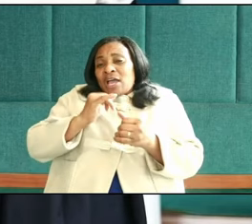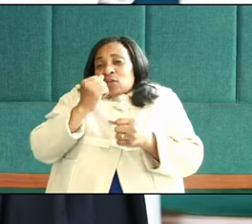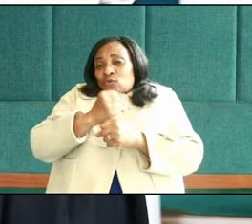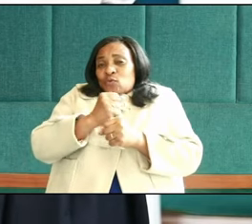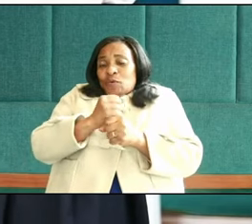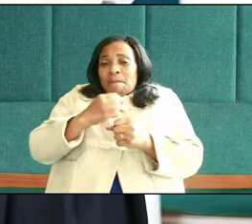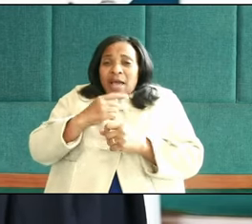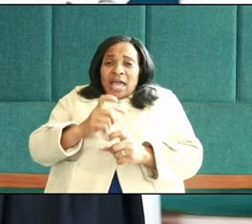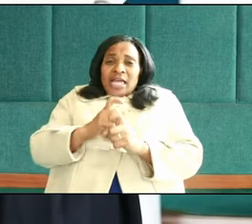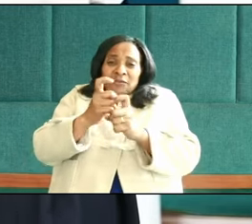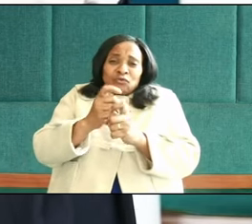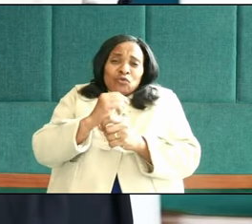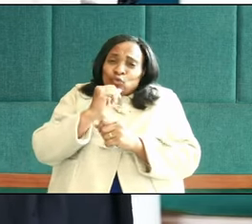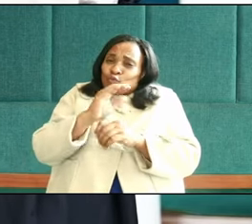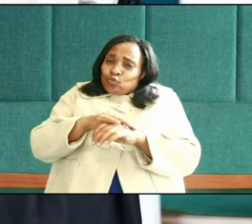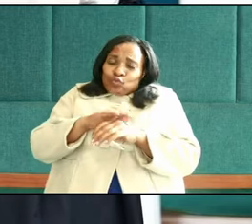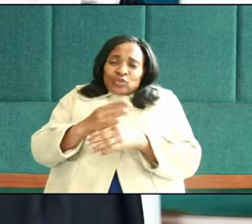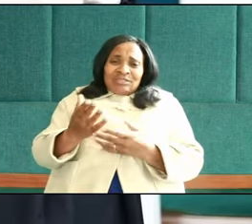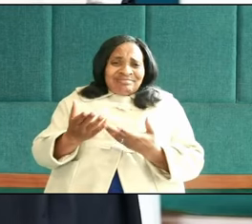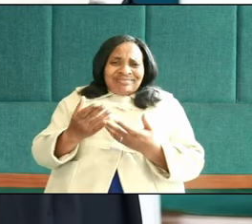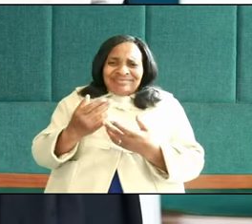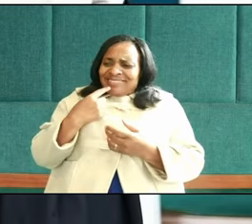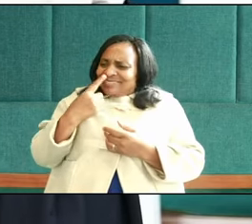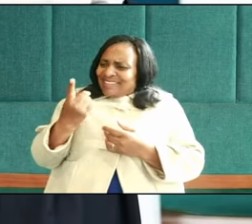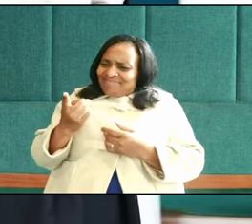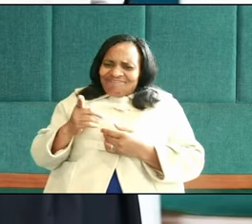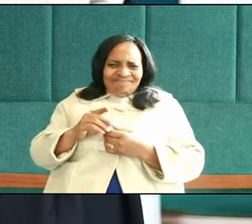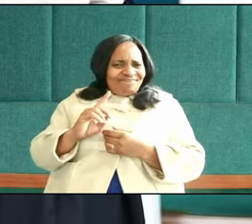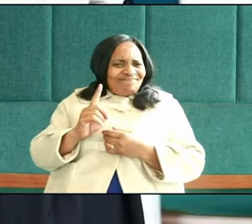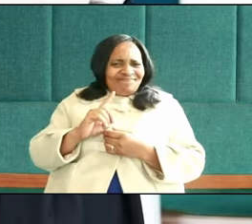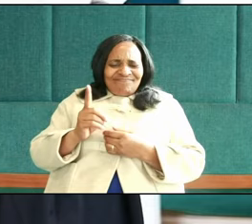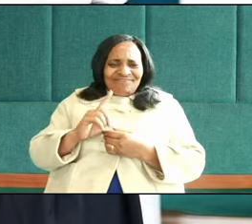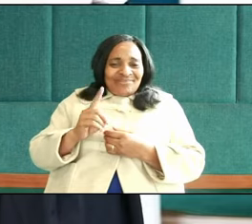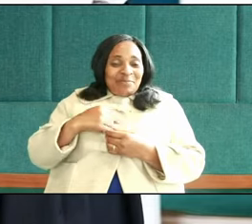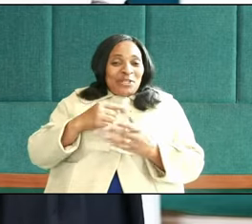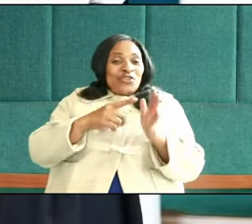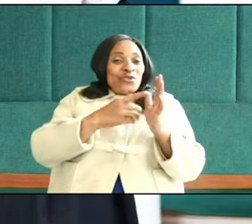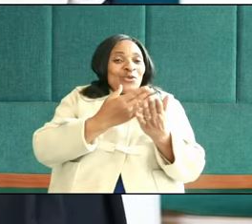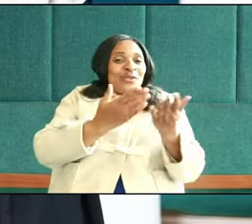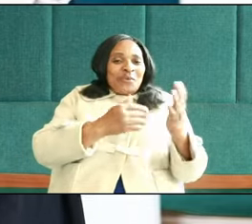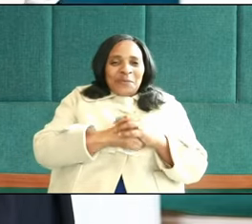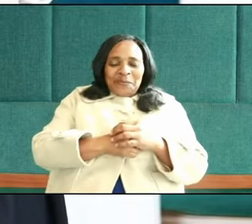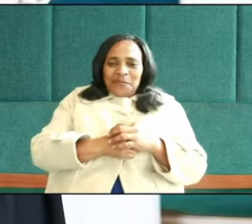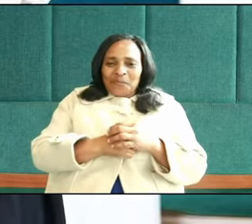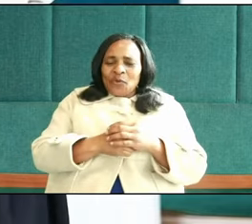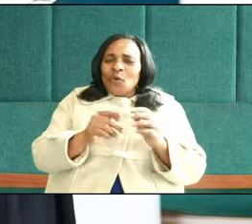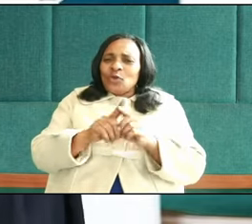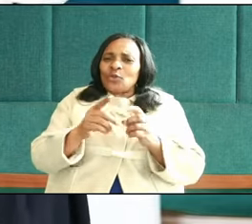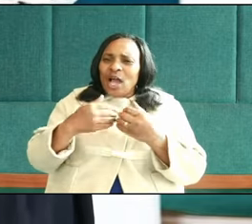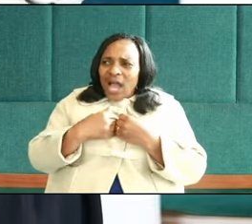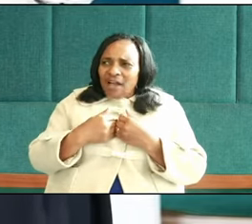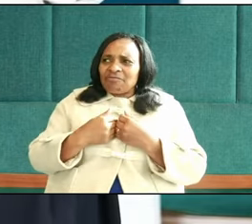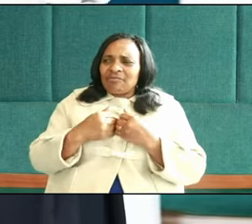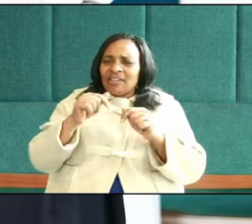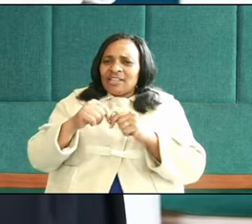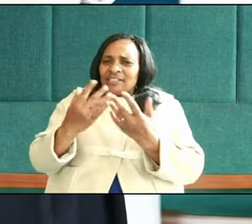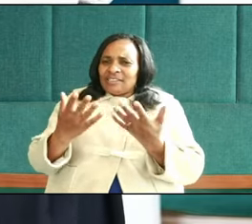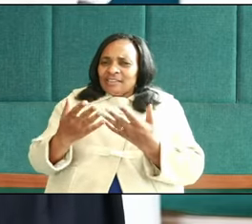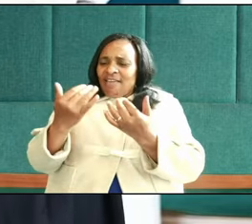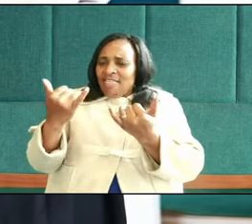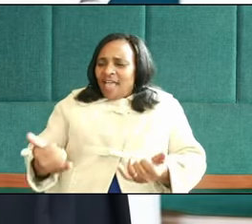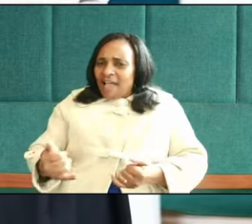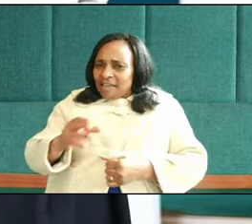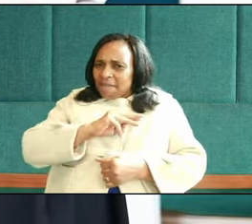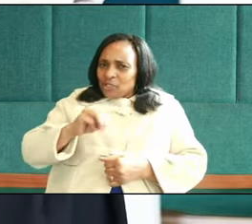aren't any good. You can't say that. Let me show you something. I also have gifts for the Young Missionaries